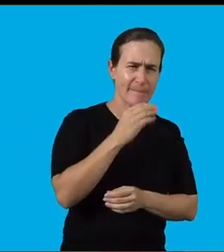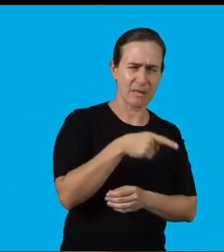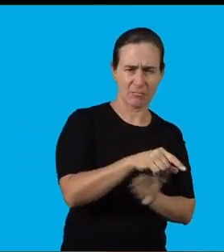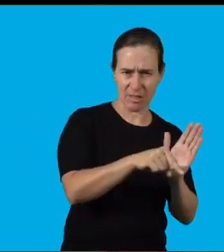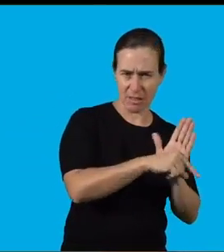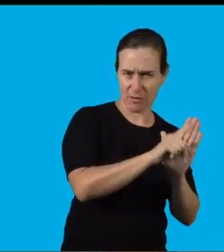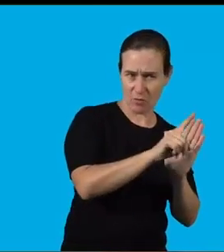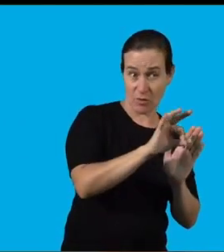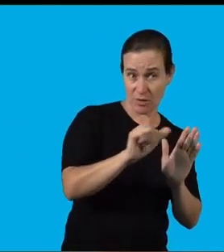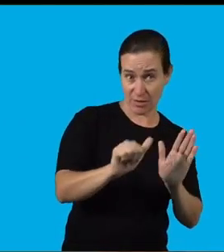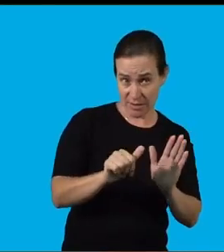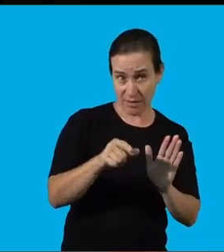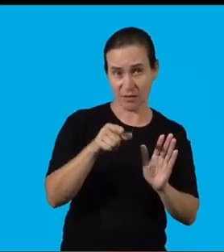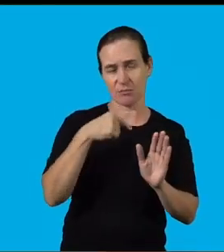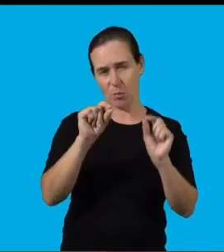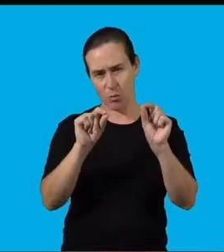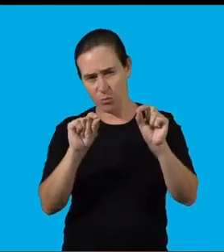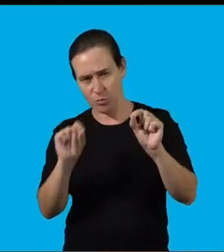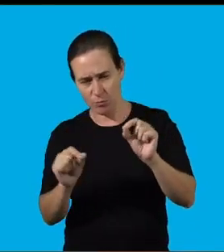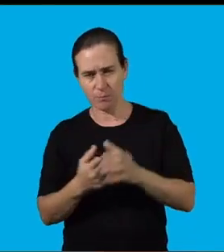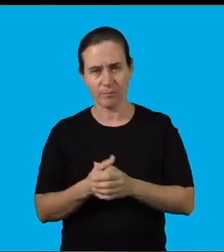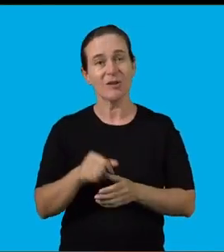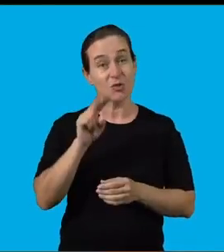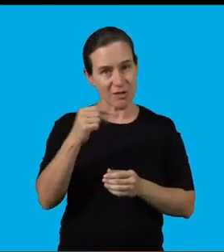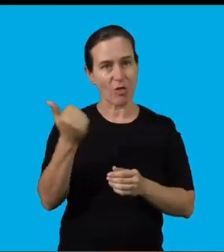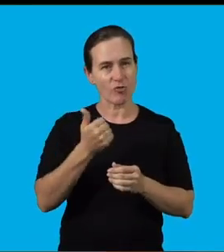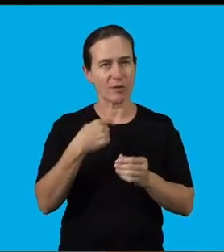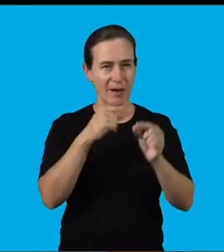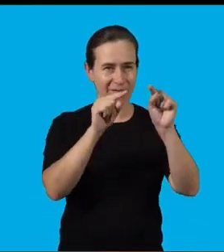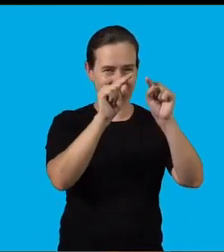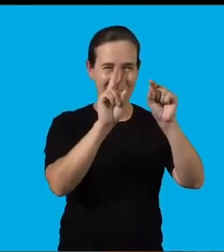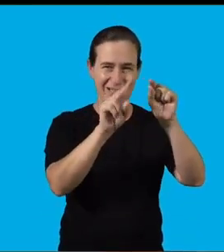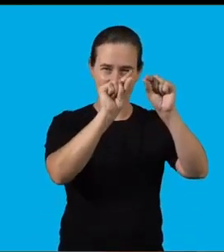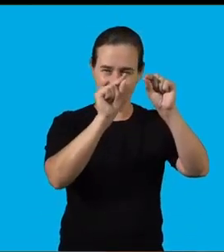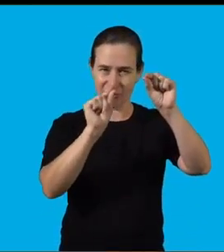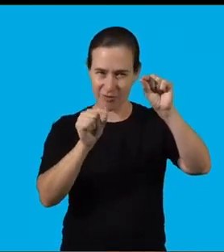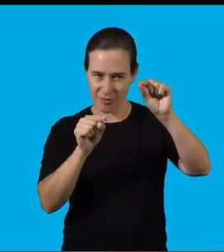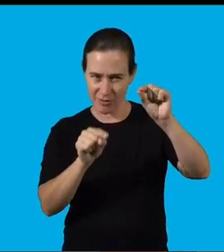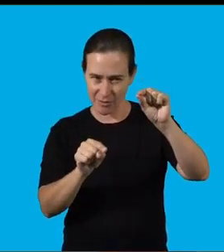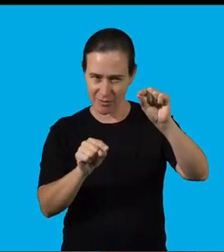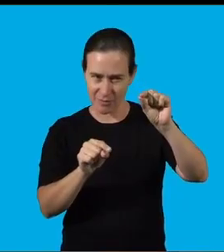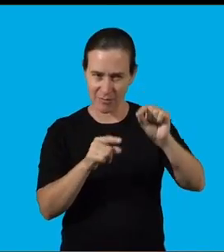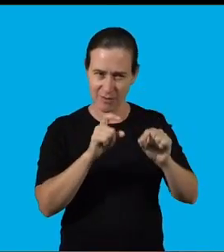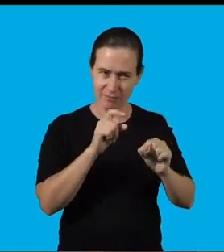1, and you can already see my shape is taking form there. When x is minus 1, y is 36.